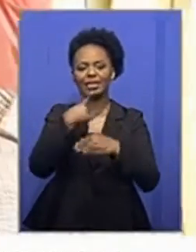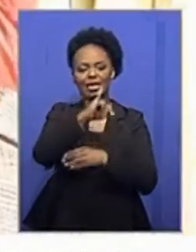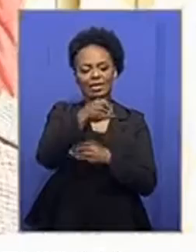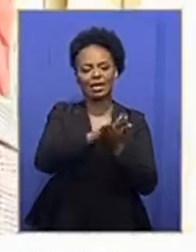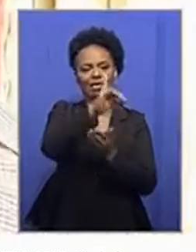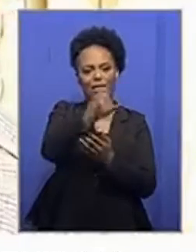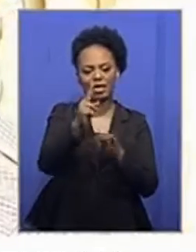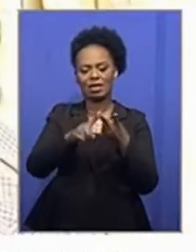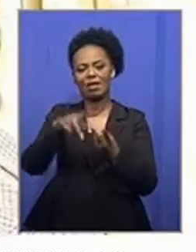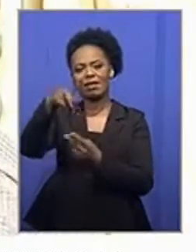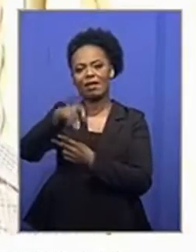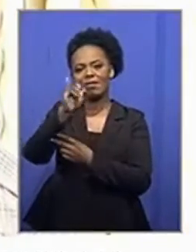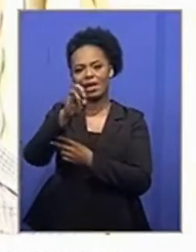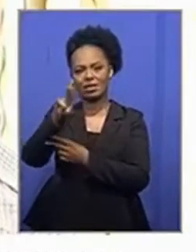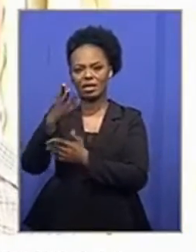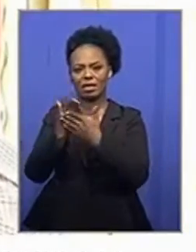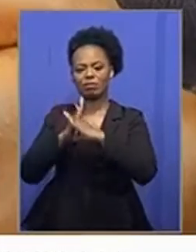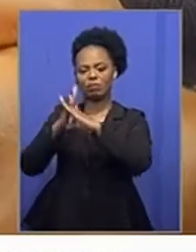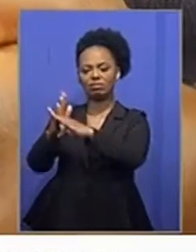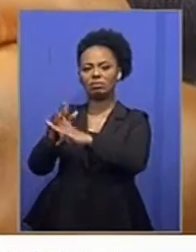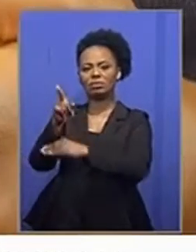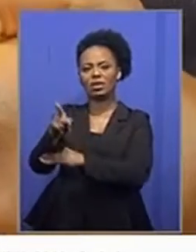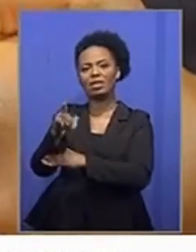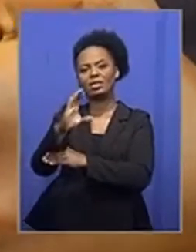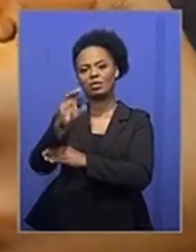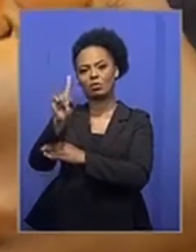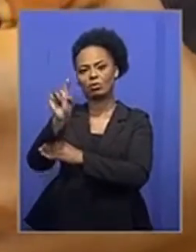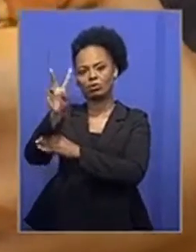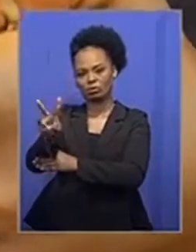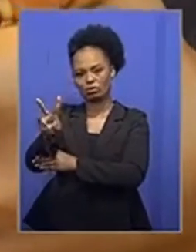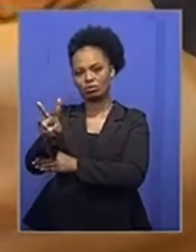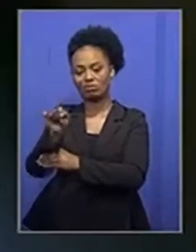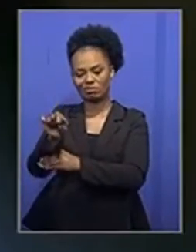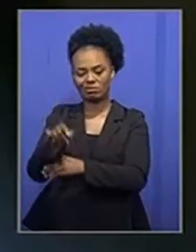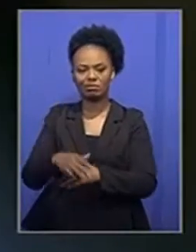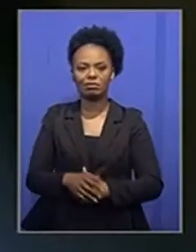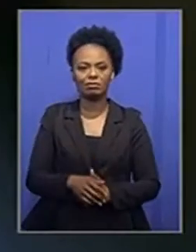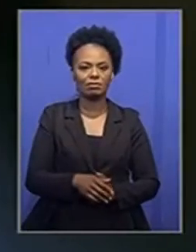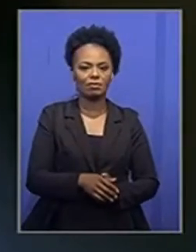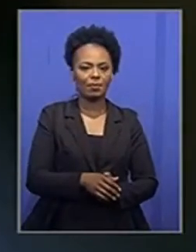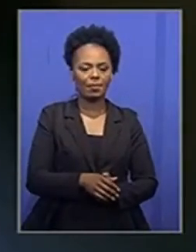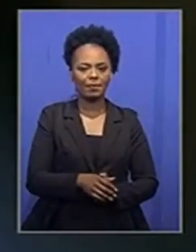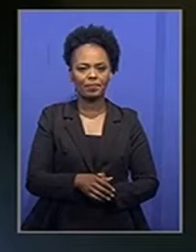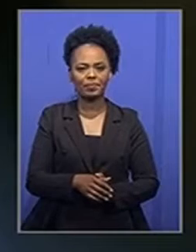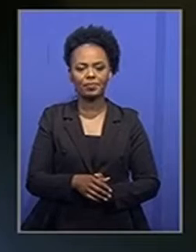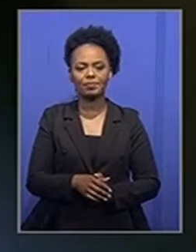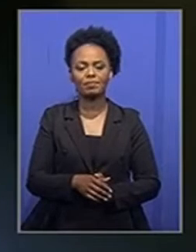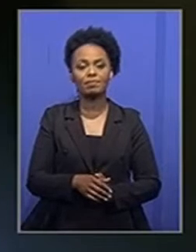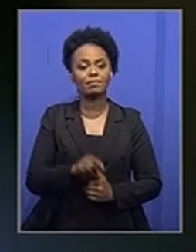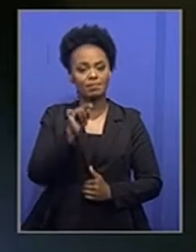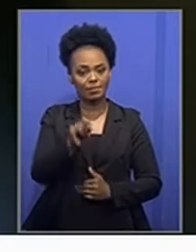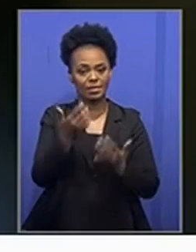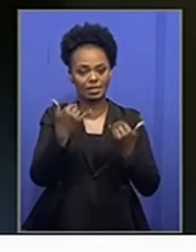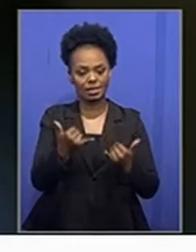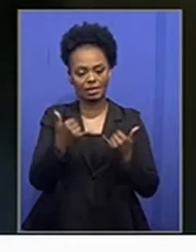Pfizer e tla kgona go lwantsha lotso leno le le tlhagang mo mogareng wa COVID-19. C.1.2 is present at very low levels. At